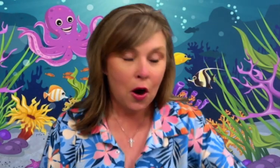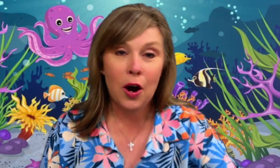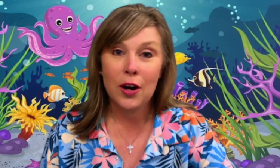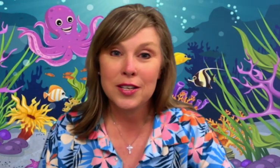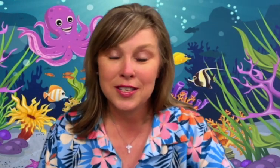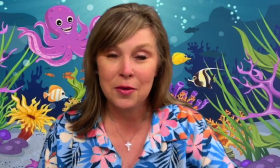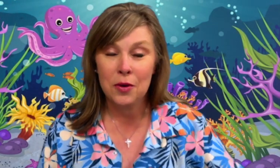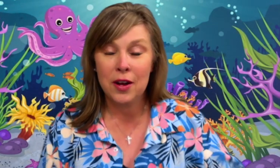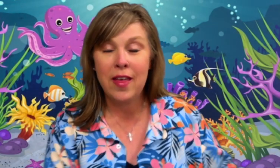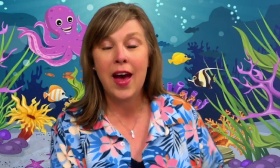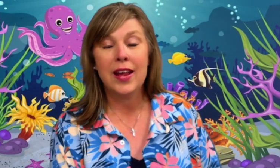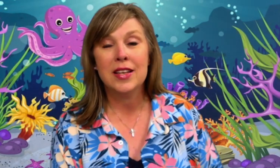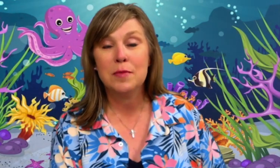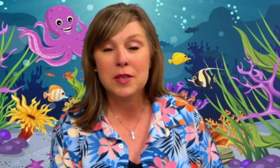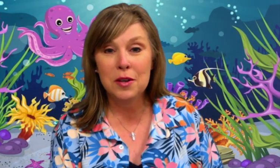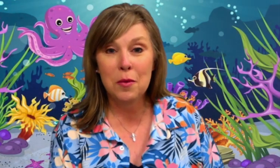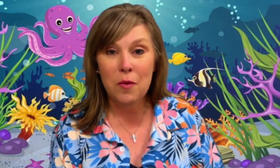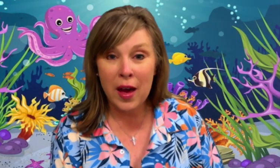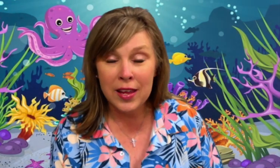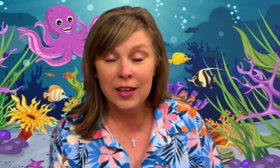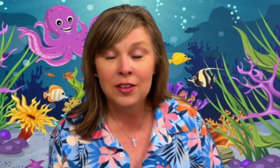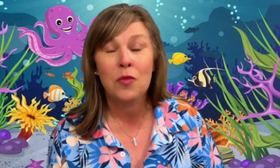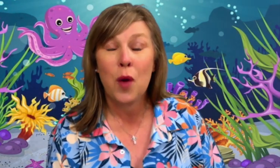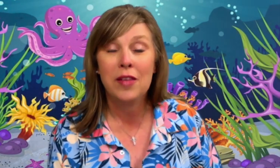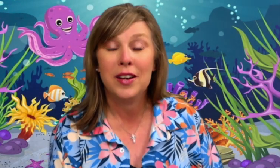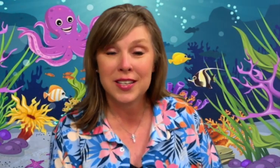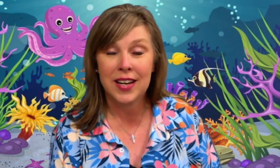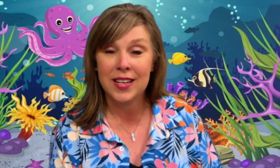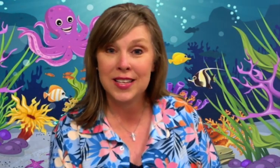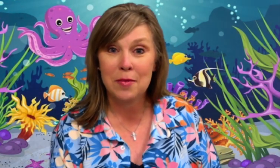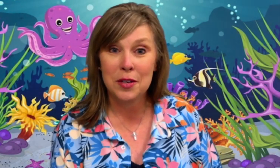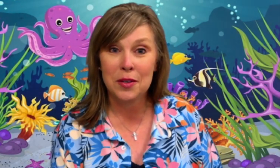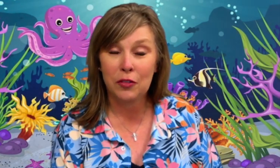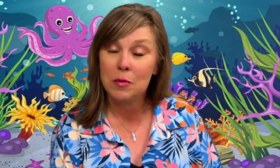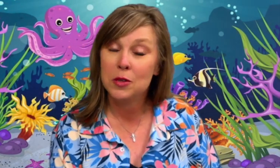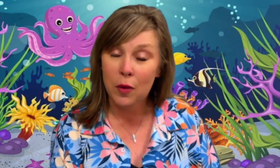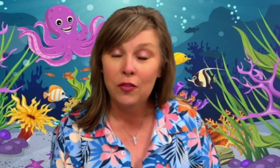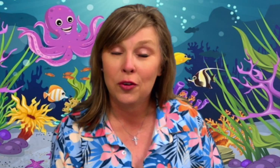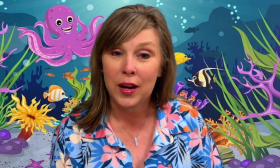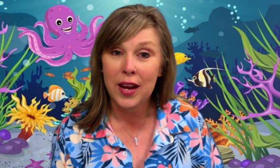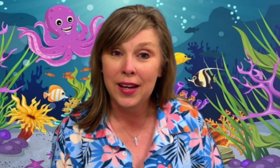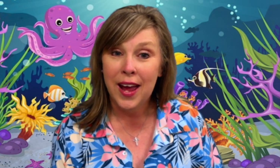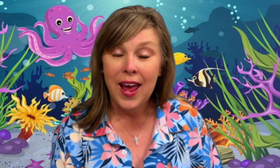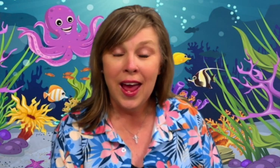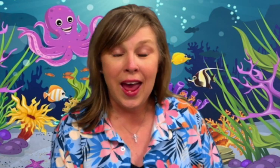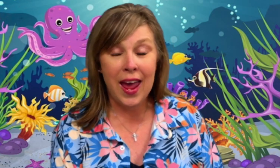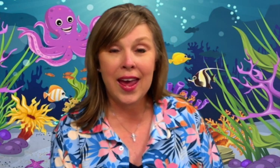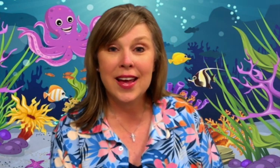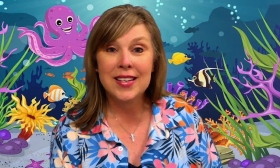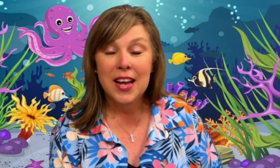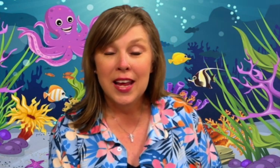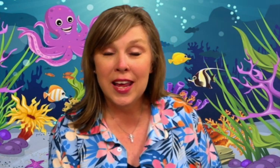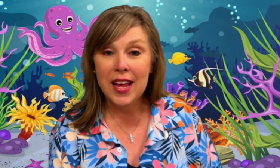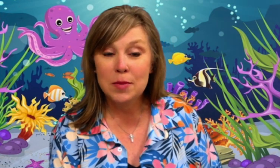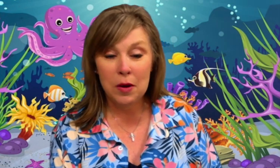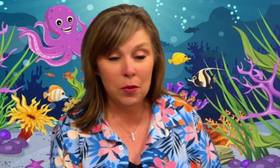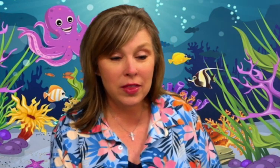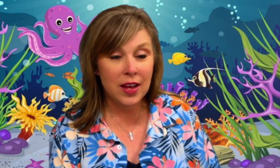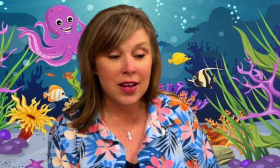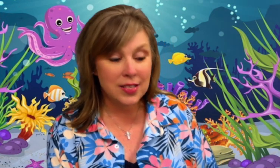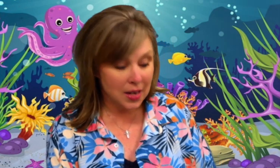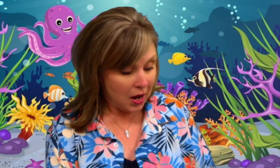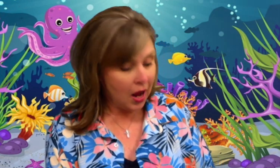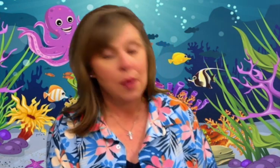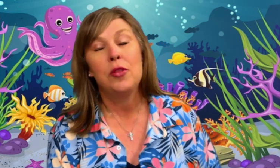joining our school, and that is Mr. Weatherington. He's come to us from Swift Creek, and he has been